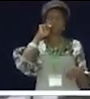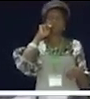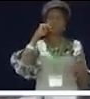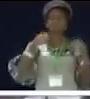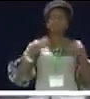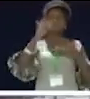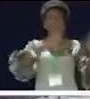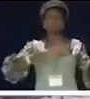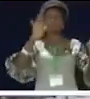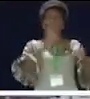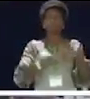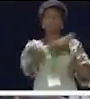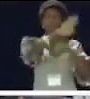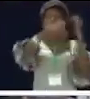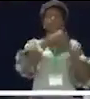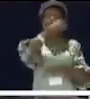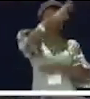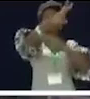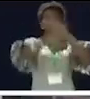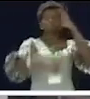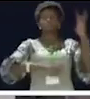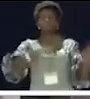Have mercy on the whole world.